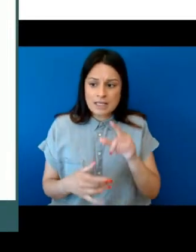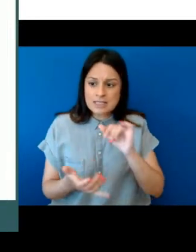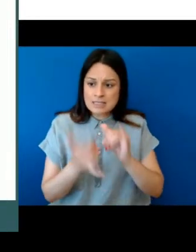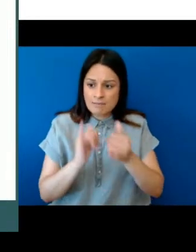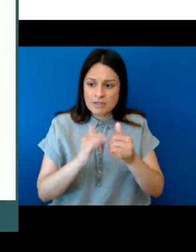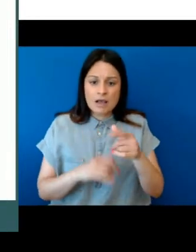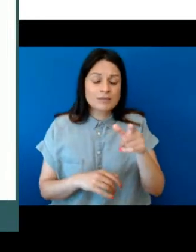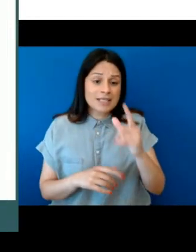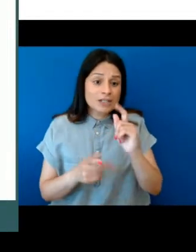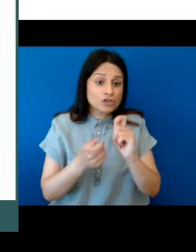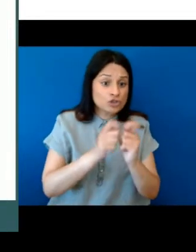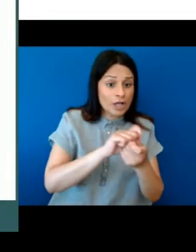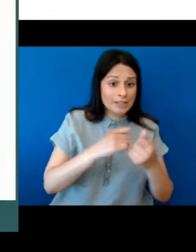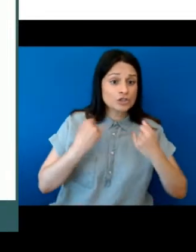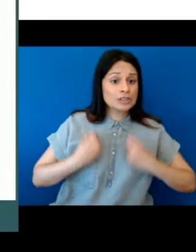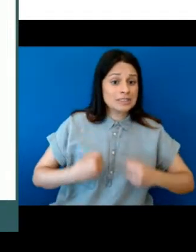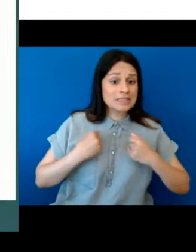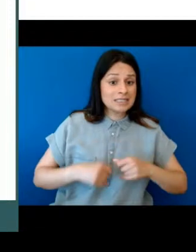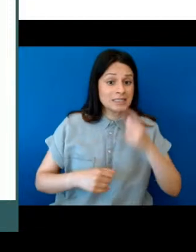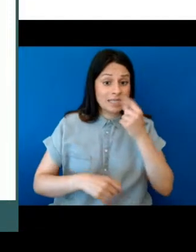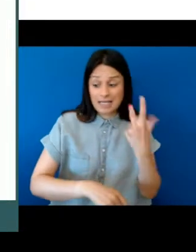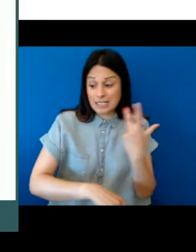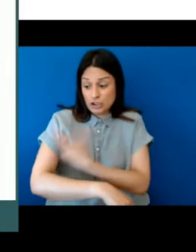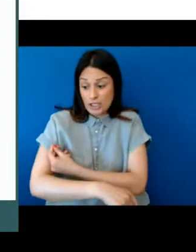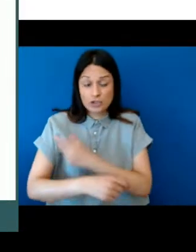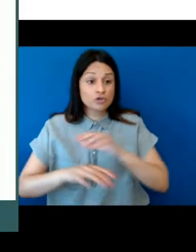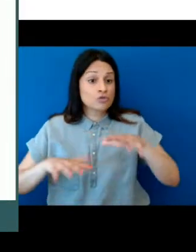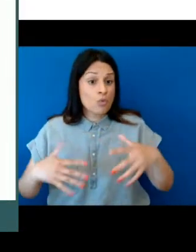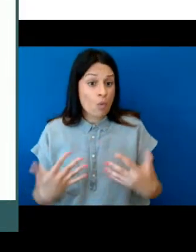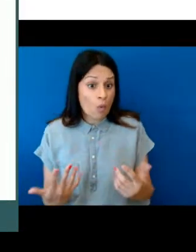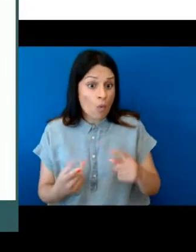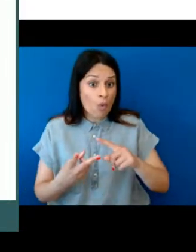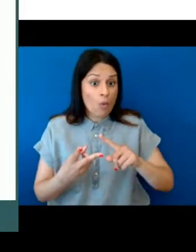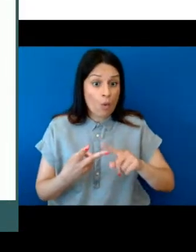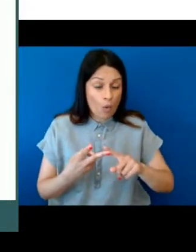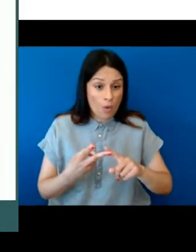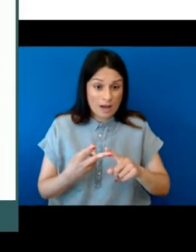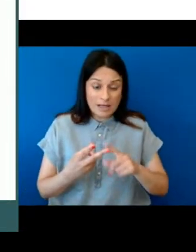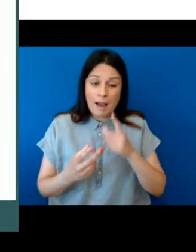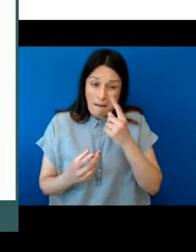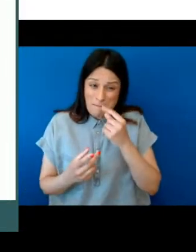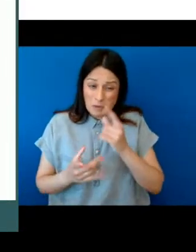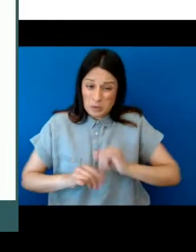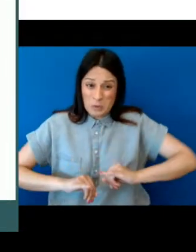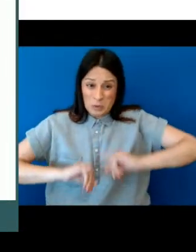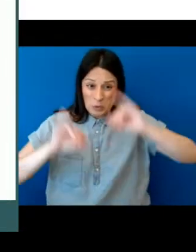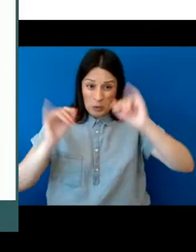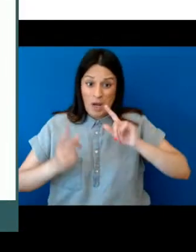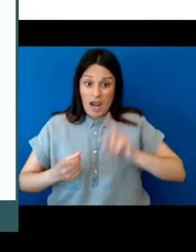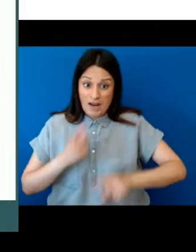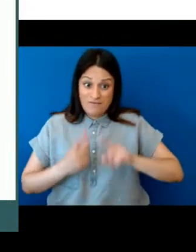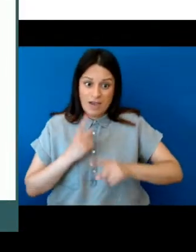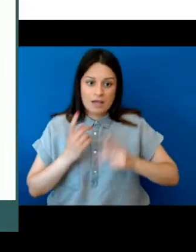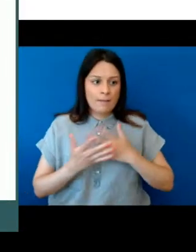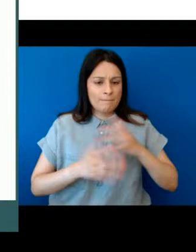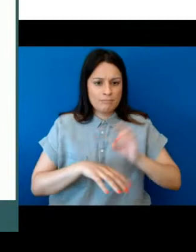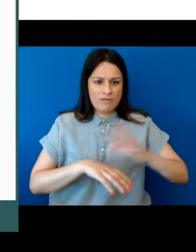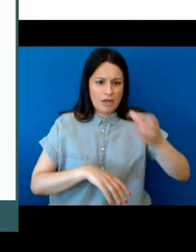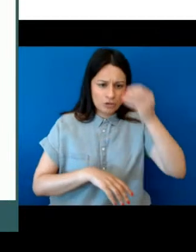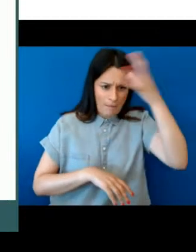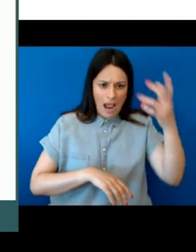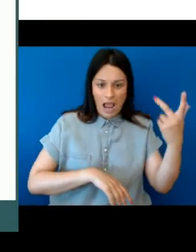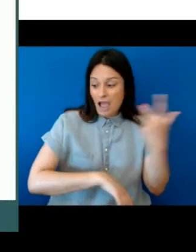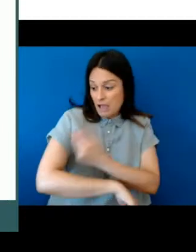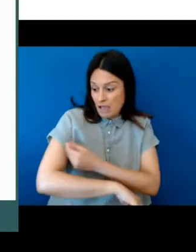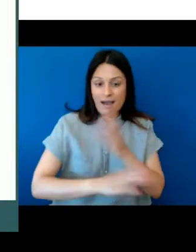can be done by injection. Severe side effects are possible. Specialist administration is mandatory, and it's